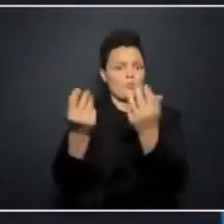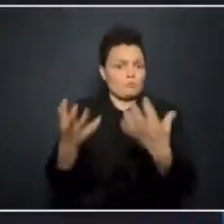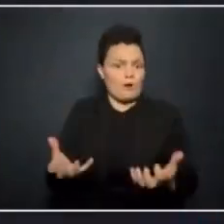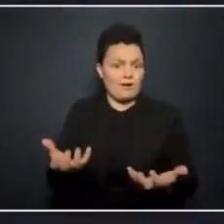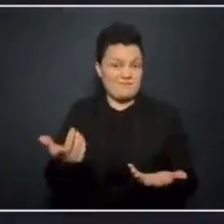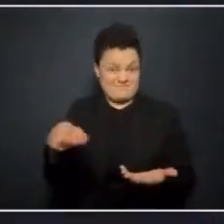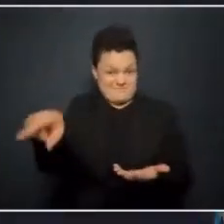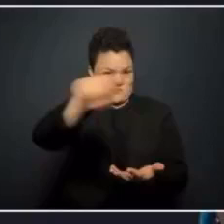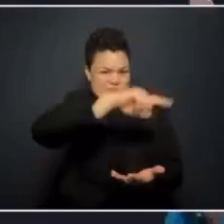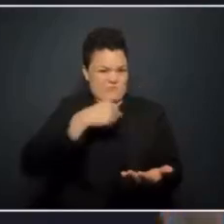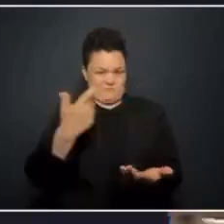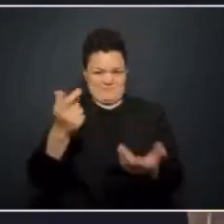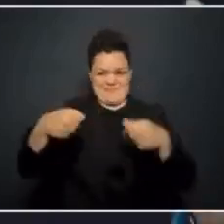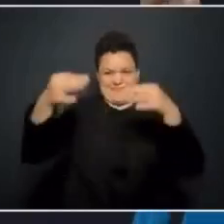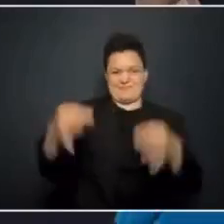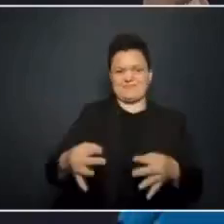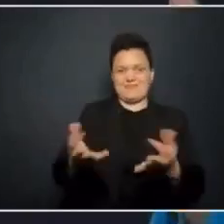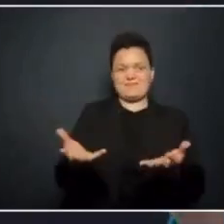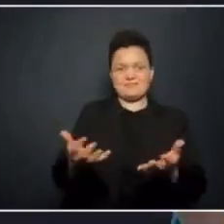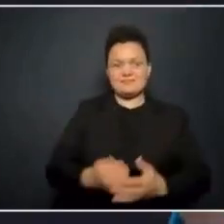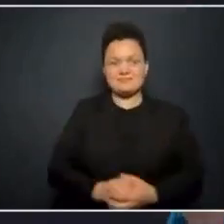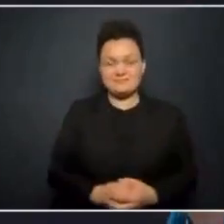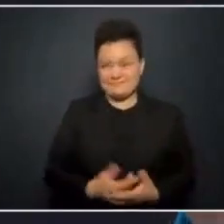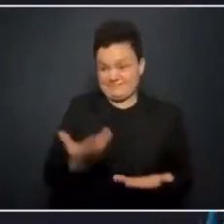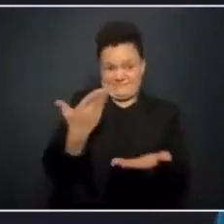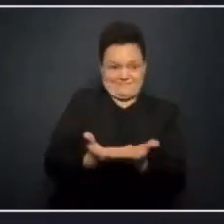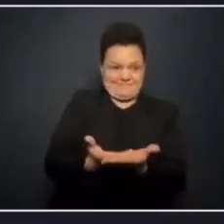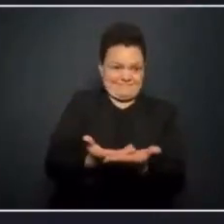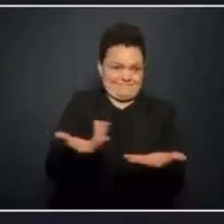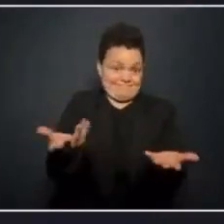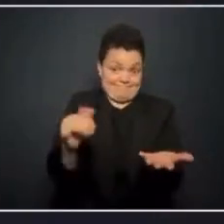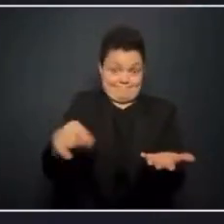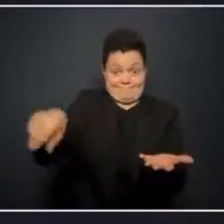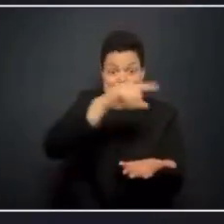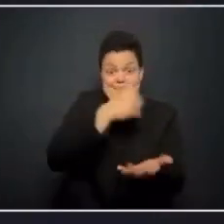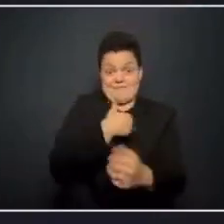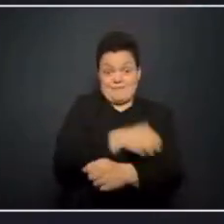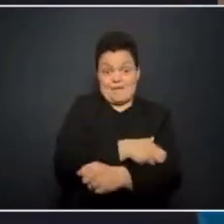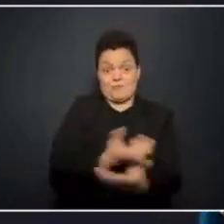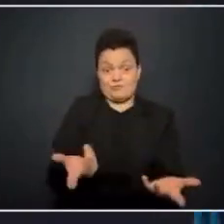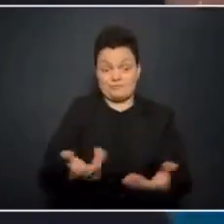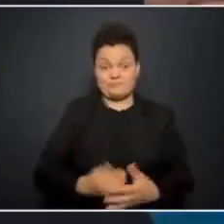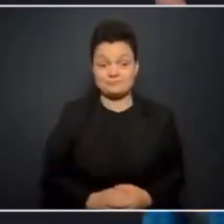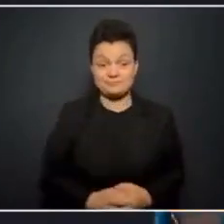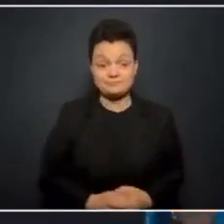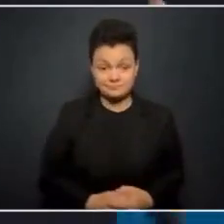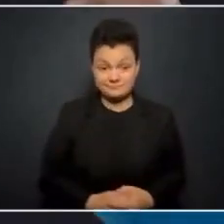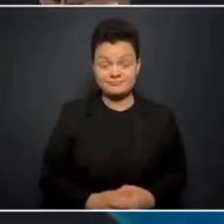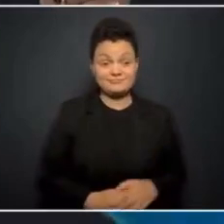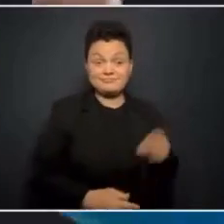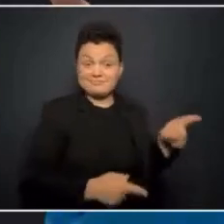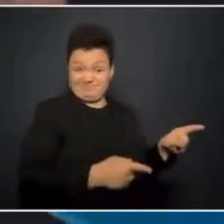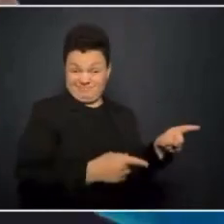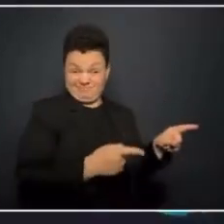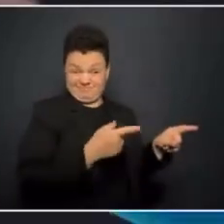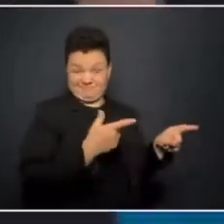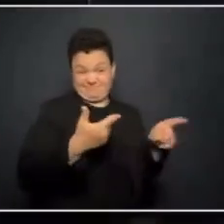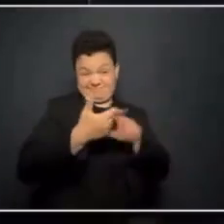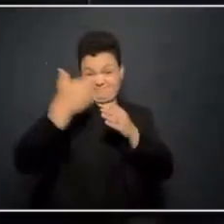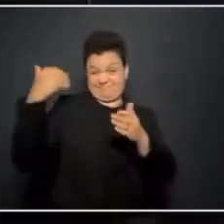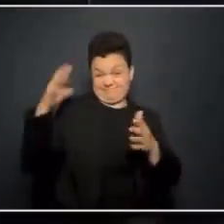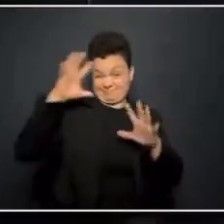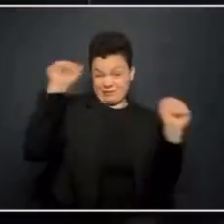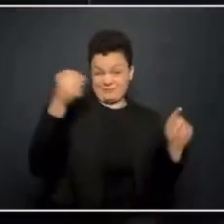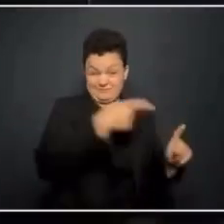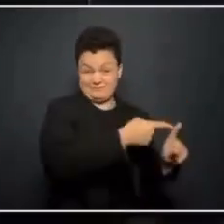there has been a full-on intentional attack against hard-fought, hard-won freedoms and rights. When I